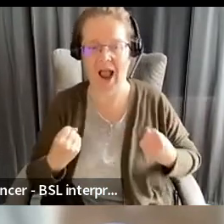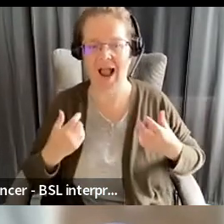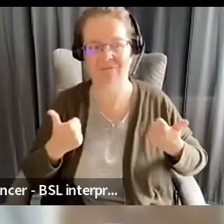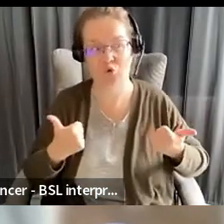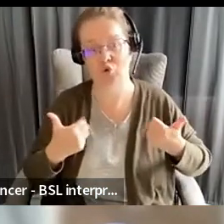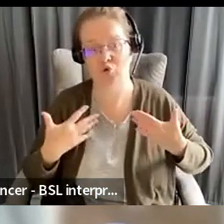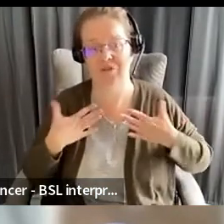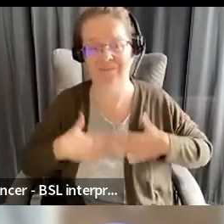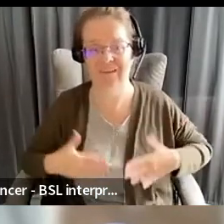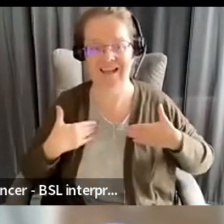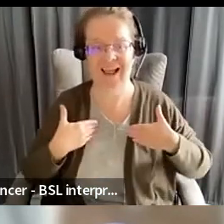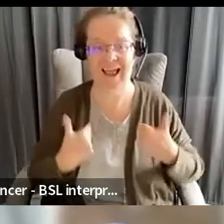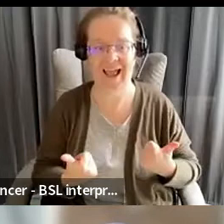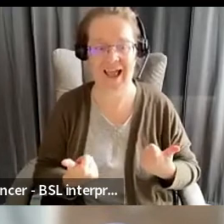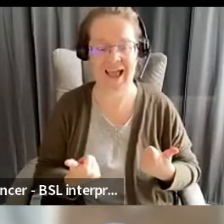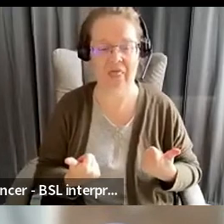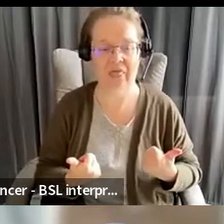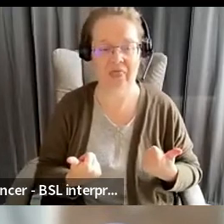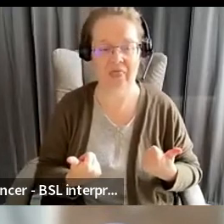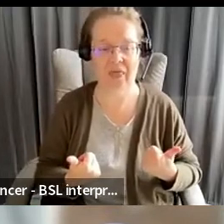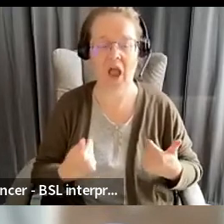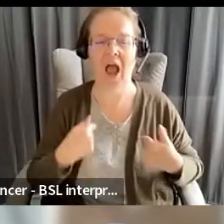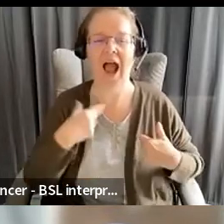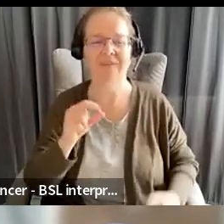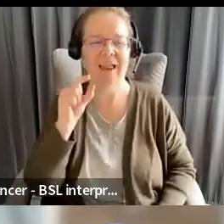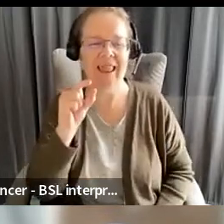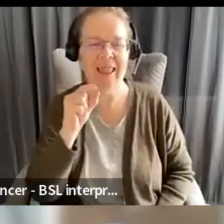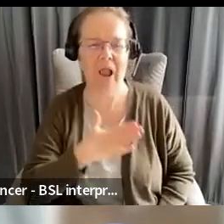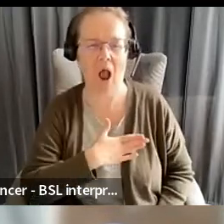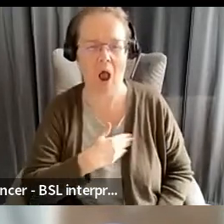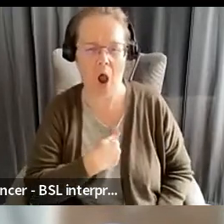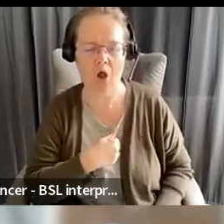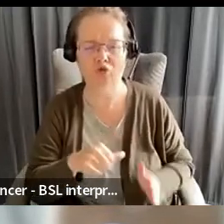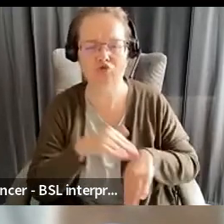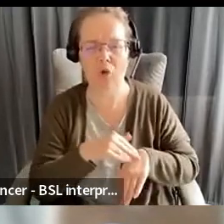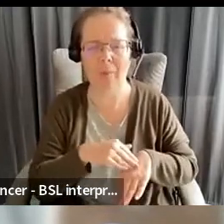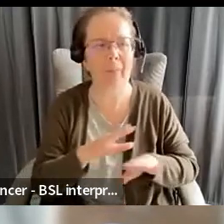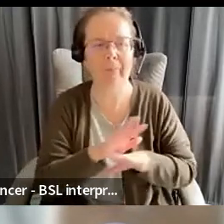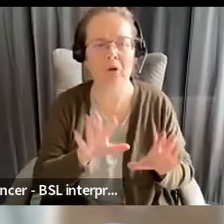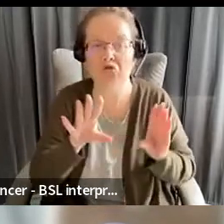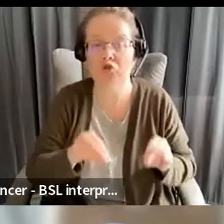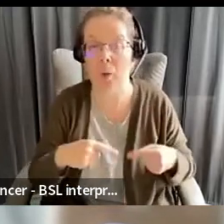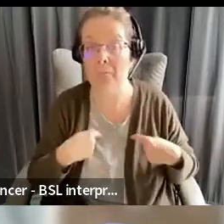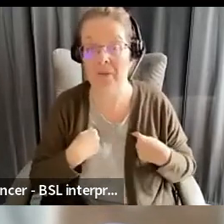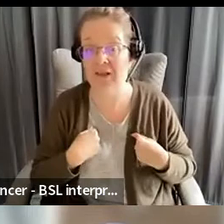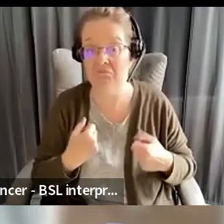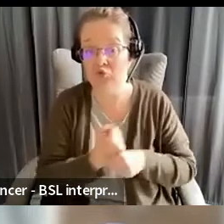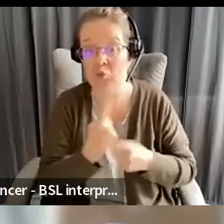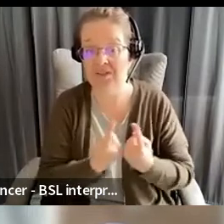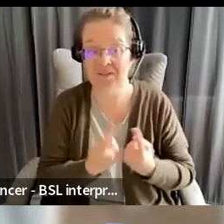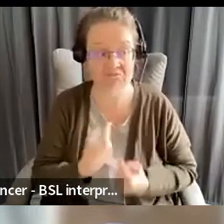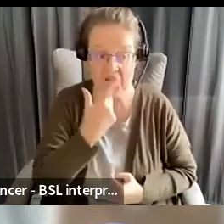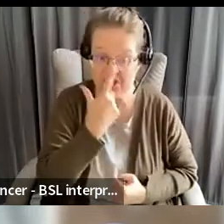really. Okay, got a bit of heart trouble, but it doesn't stop me from doing too much, really. I can